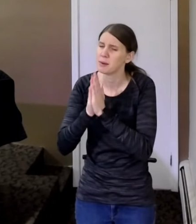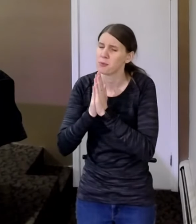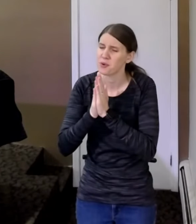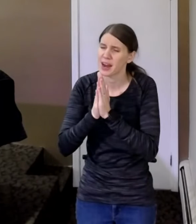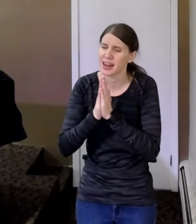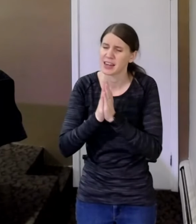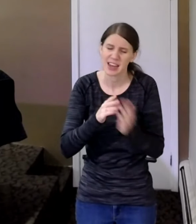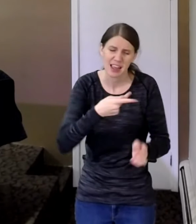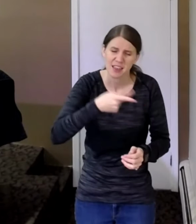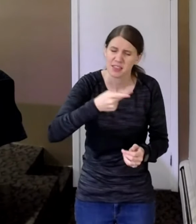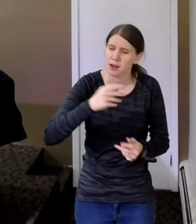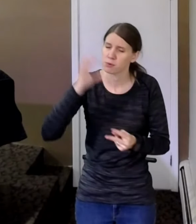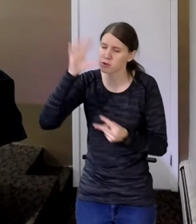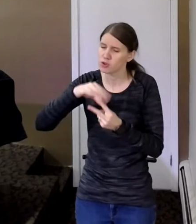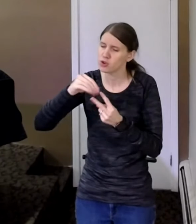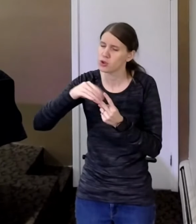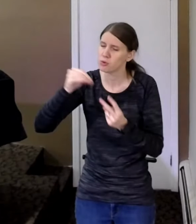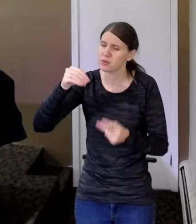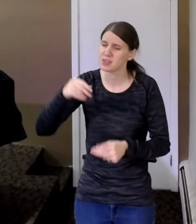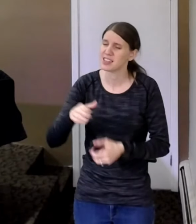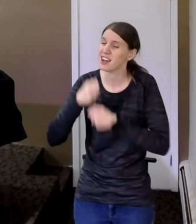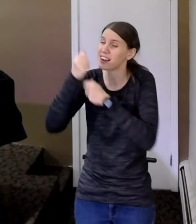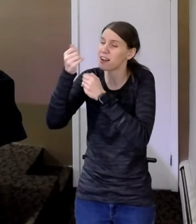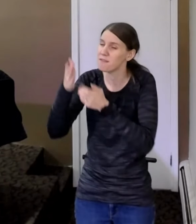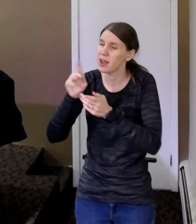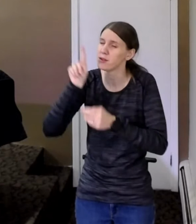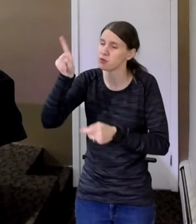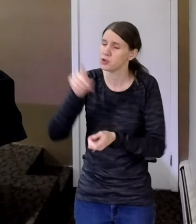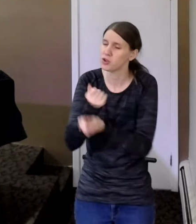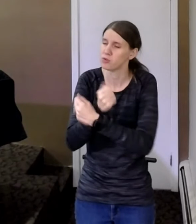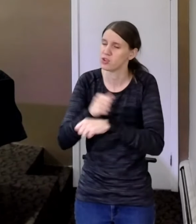to confess you and you alone as their Savior.